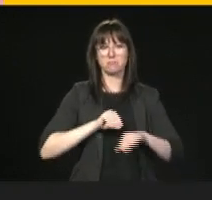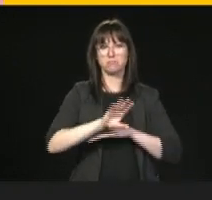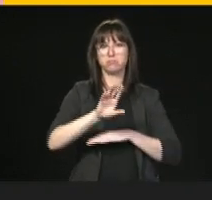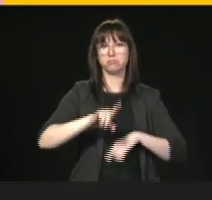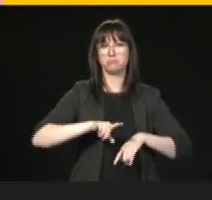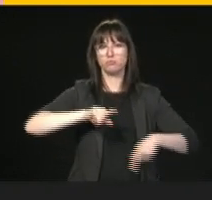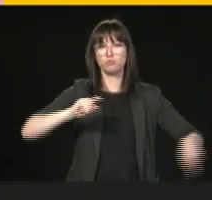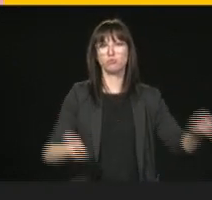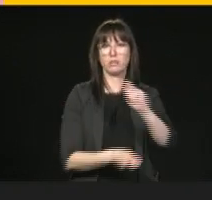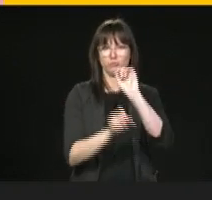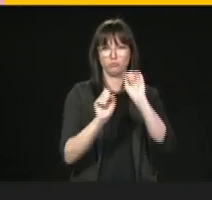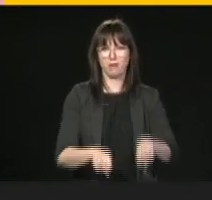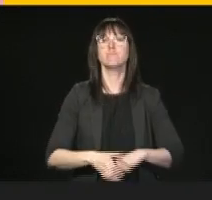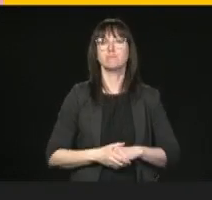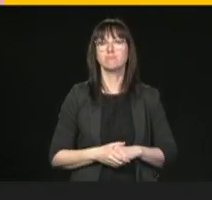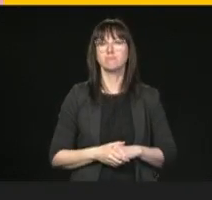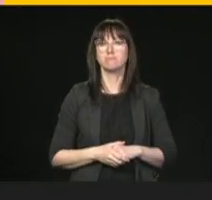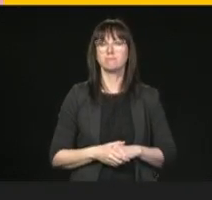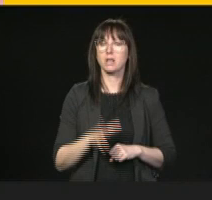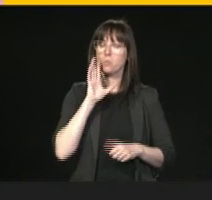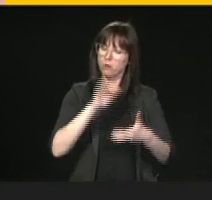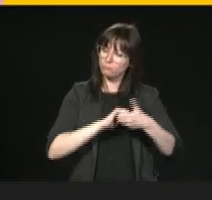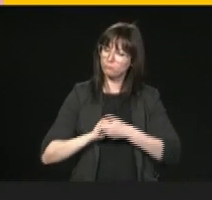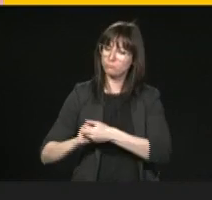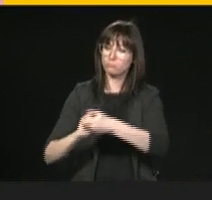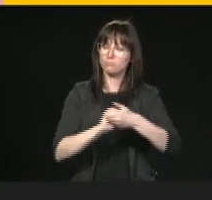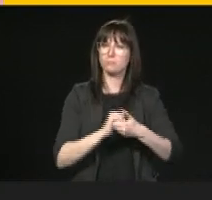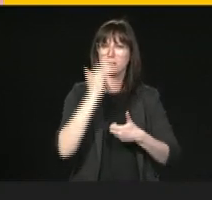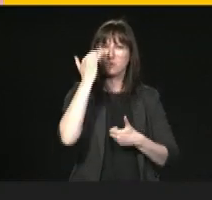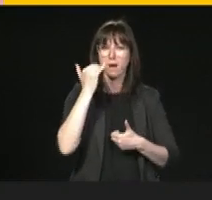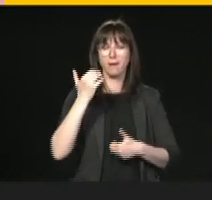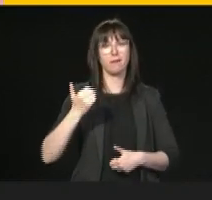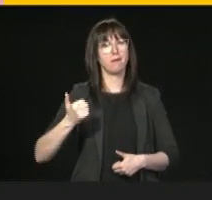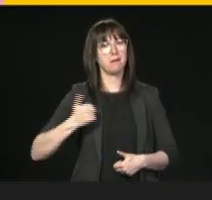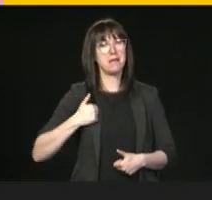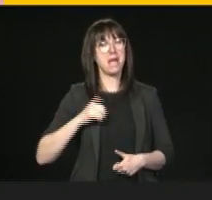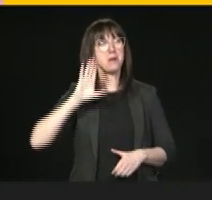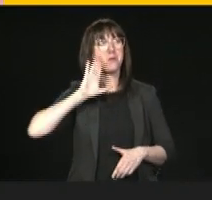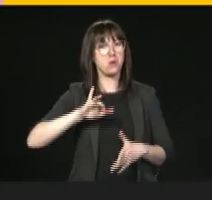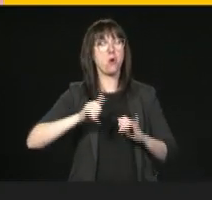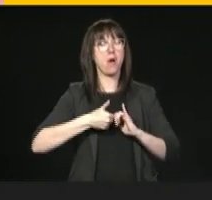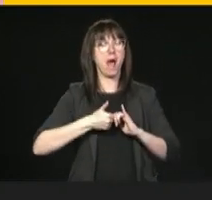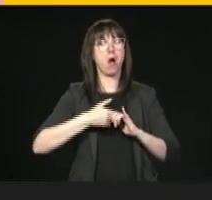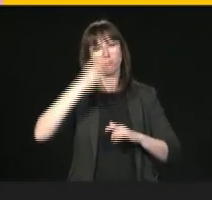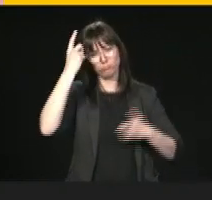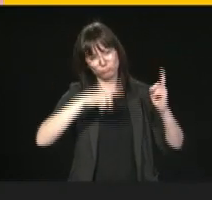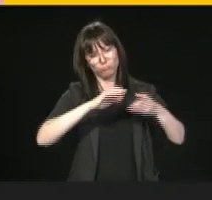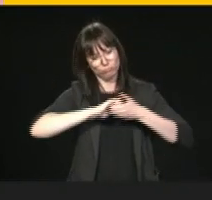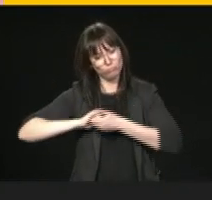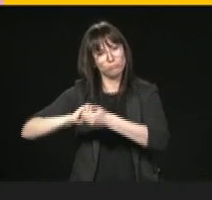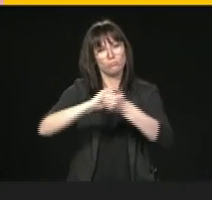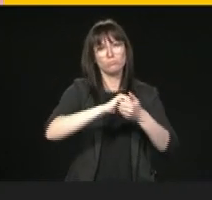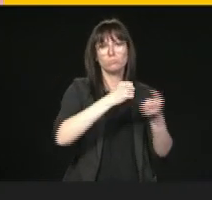we are a country that knows how to act collaboratively and that knows how to listen to our experts.